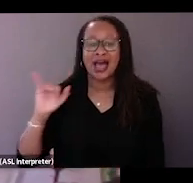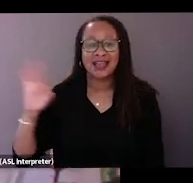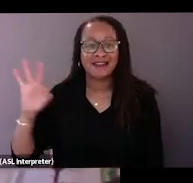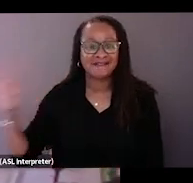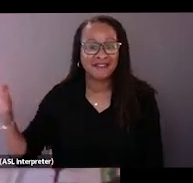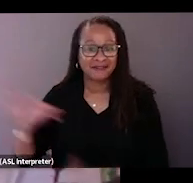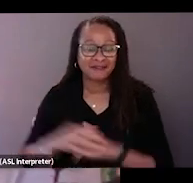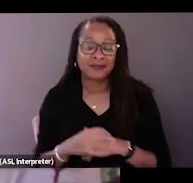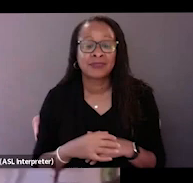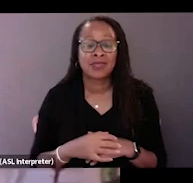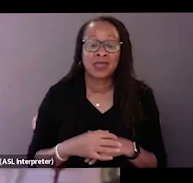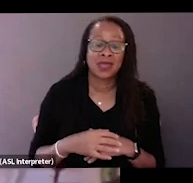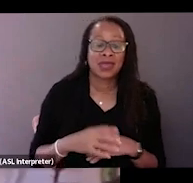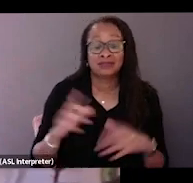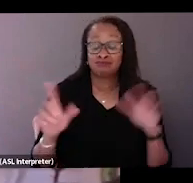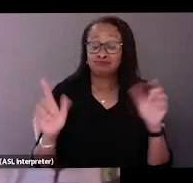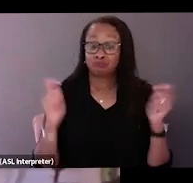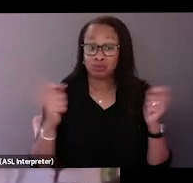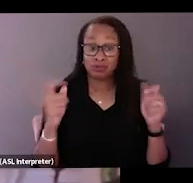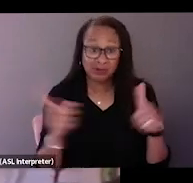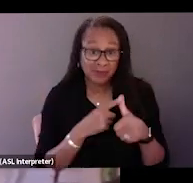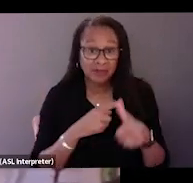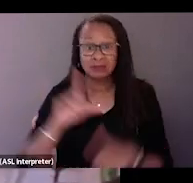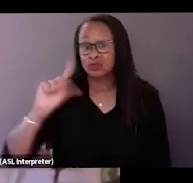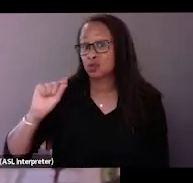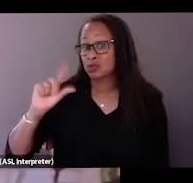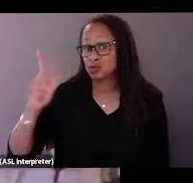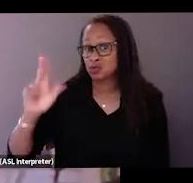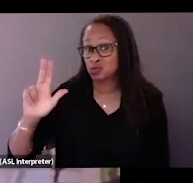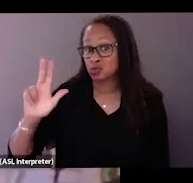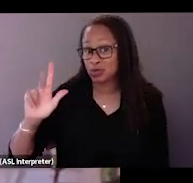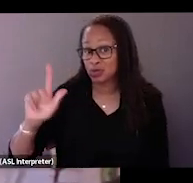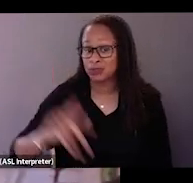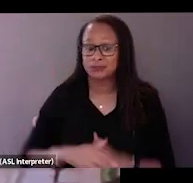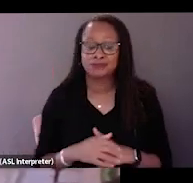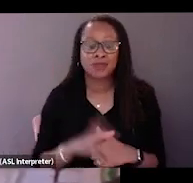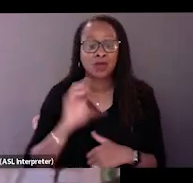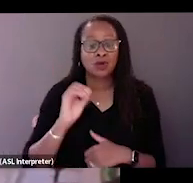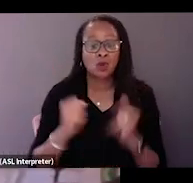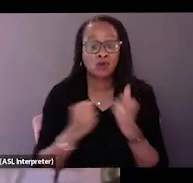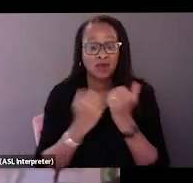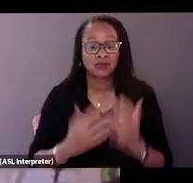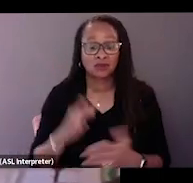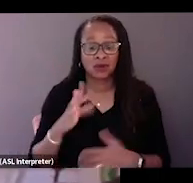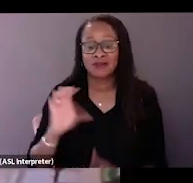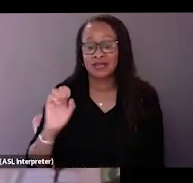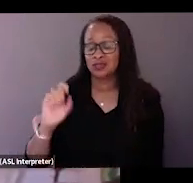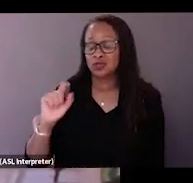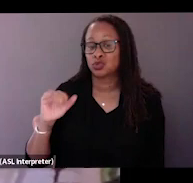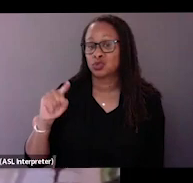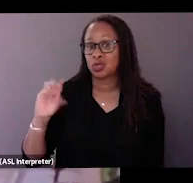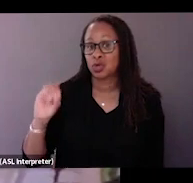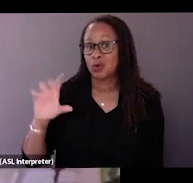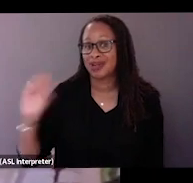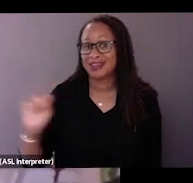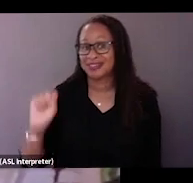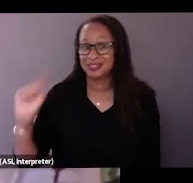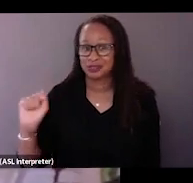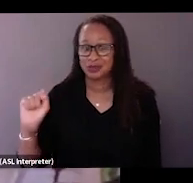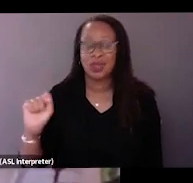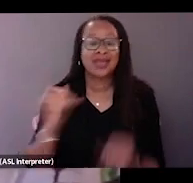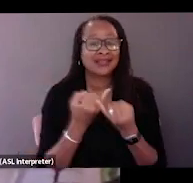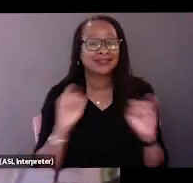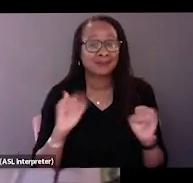False Film Festival in 2023. She is the co-founder of Estudio ST, an independent Cuban